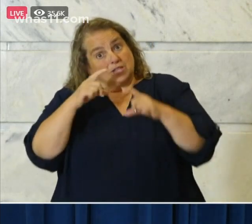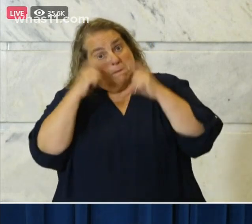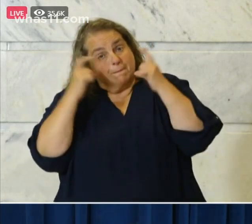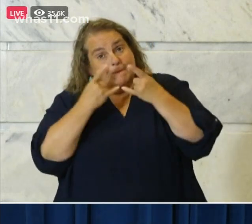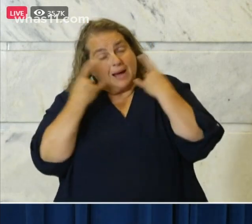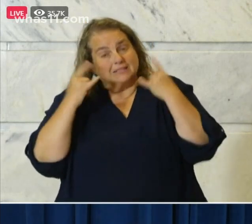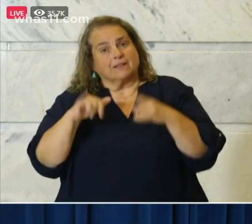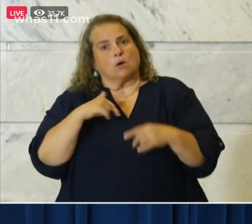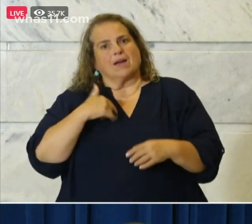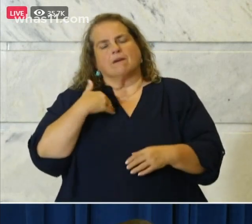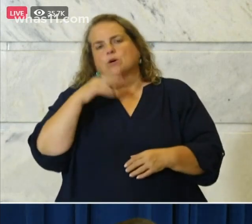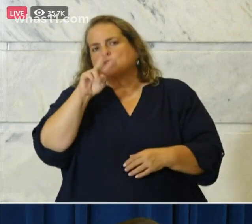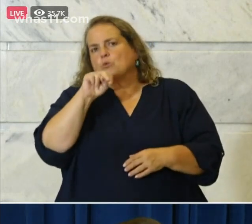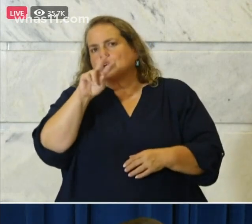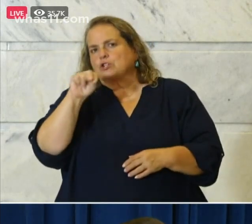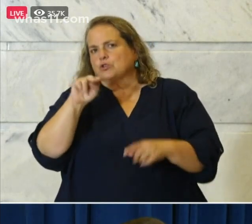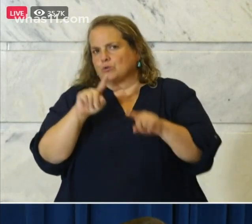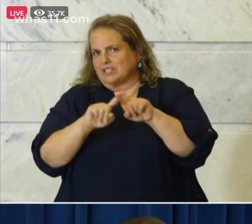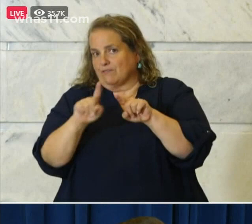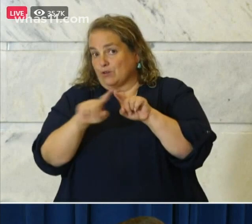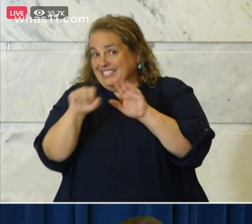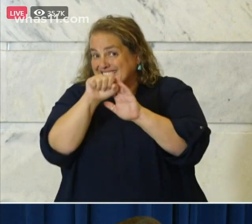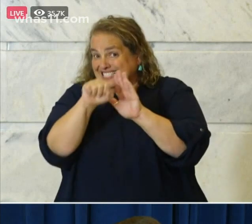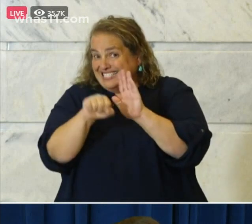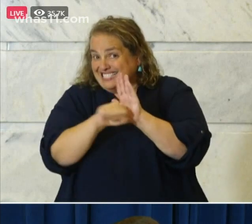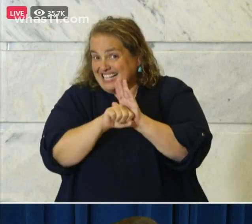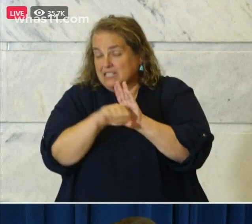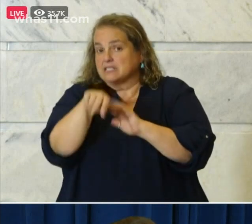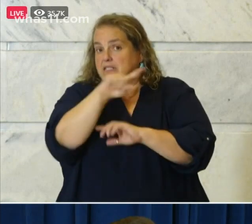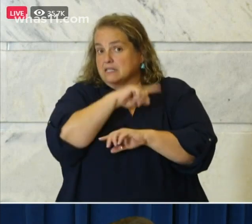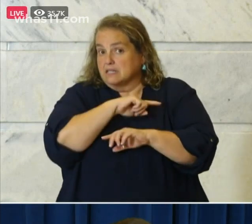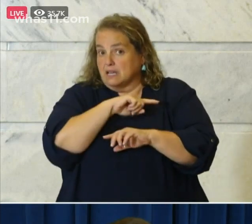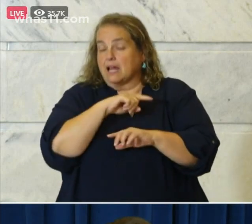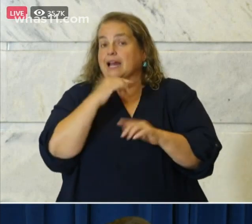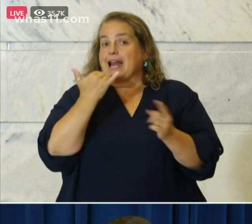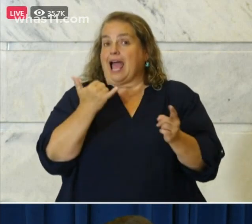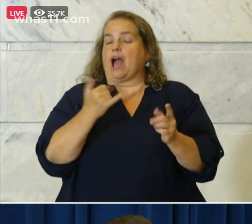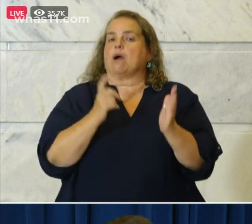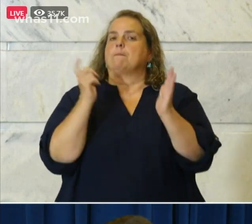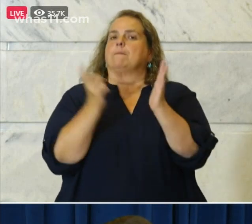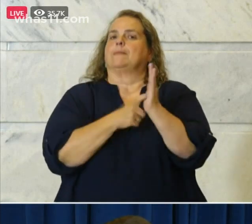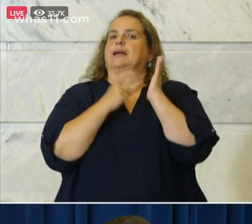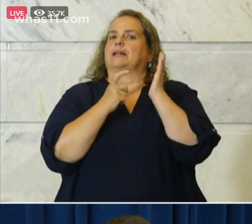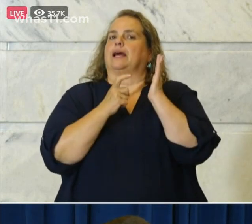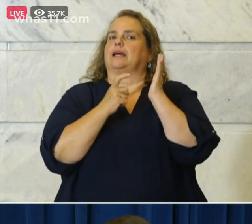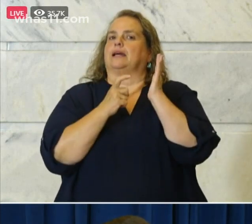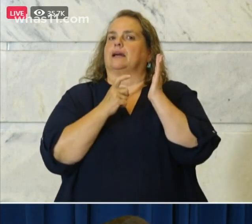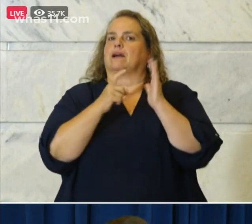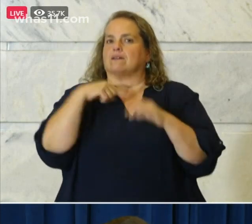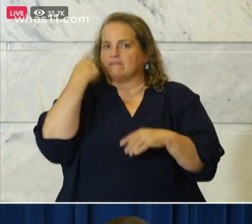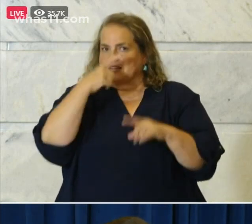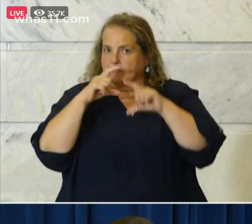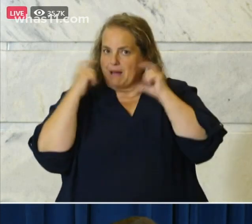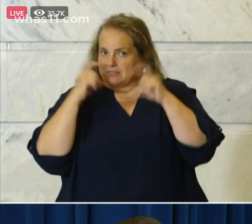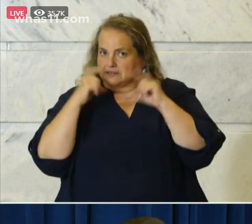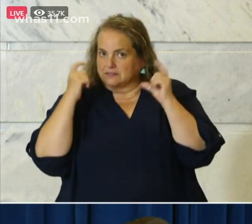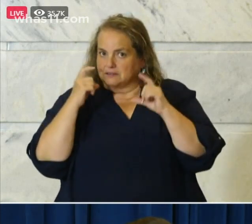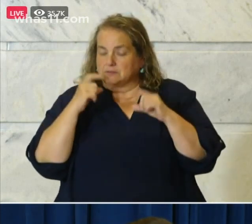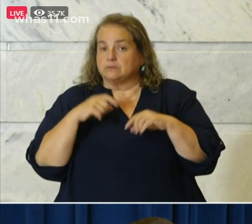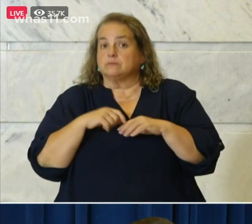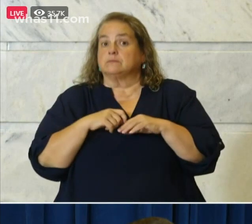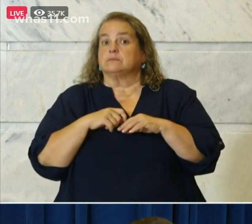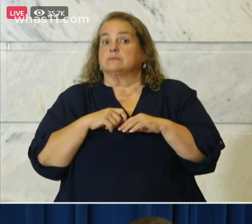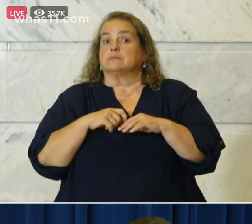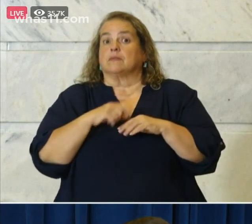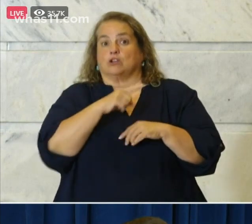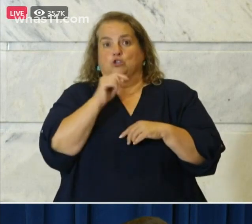22 different states that have implemented some sort of order mandating face masks. It can decrease